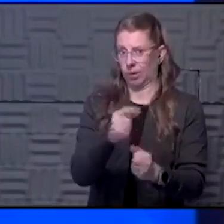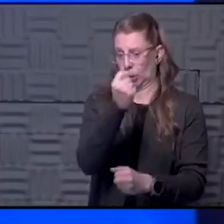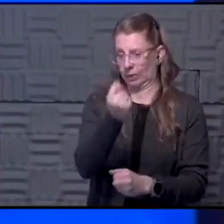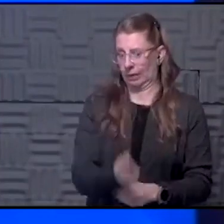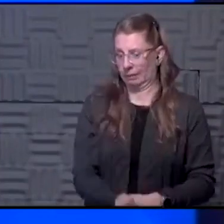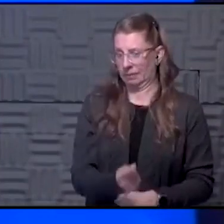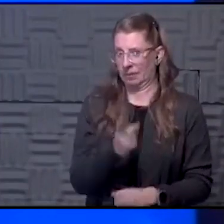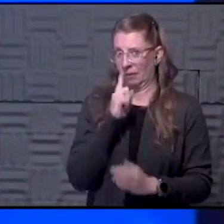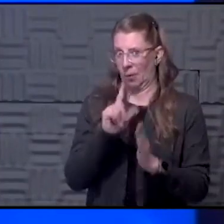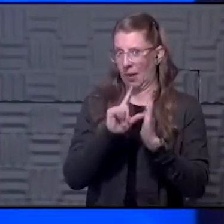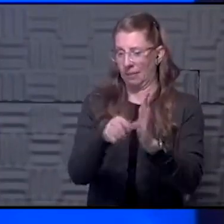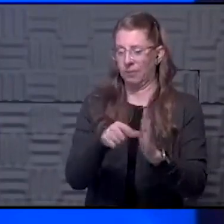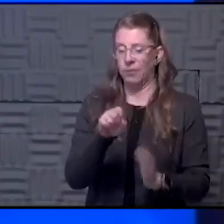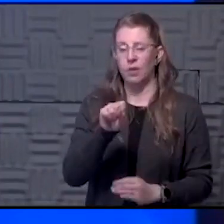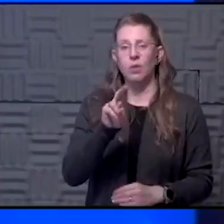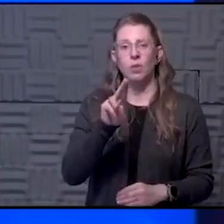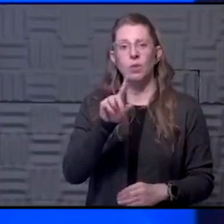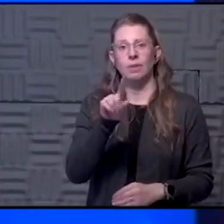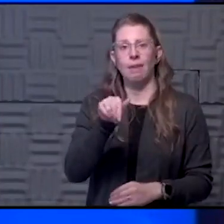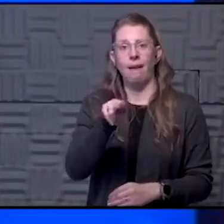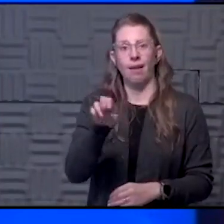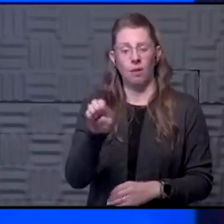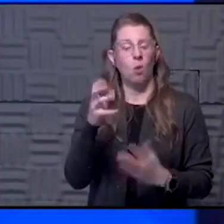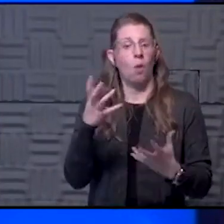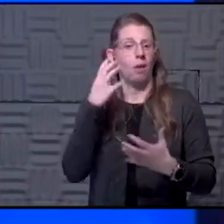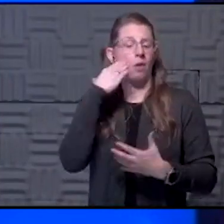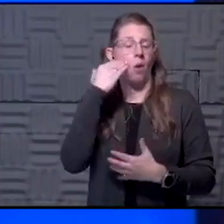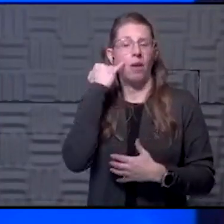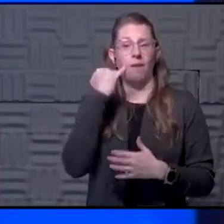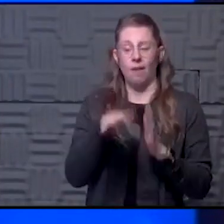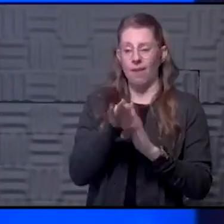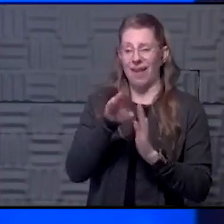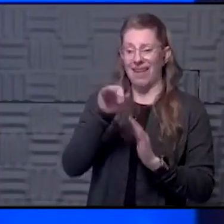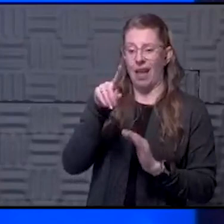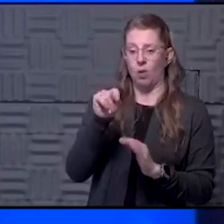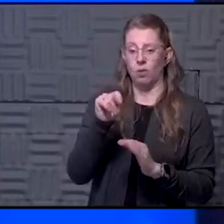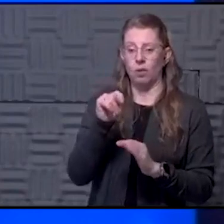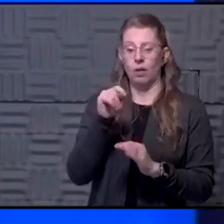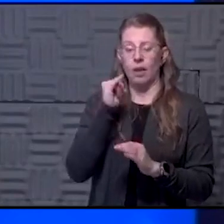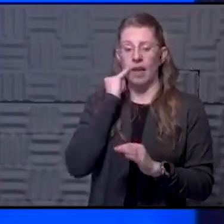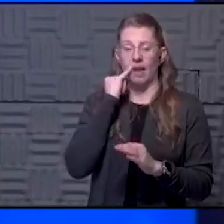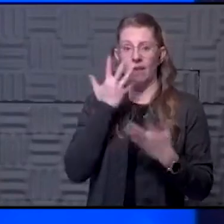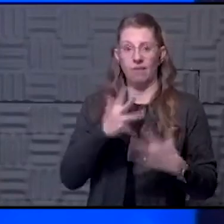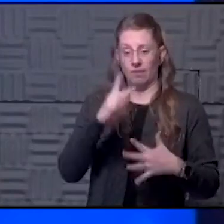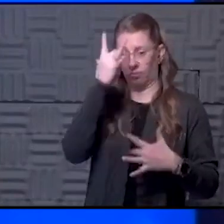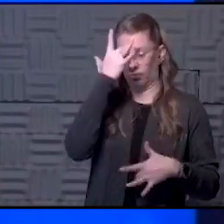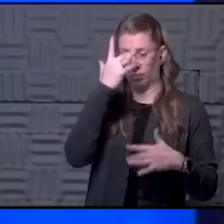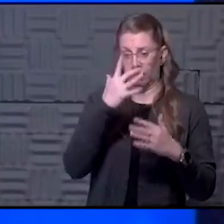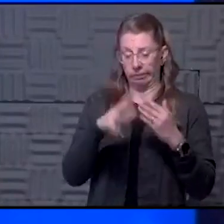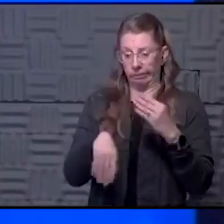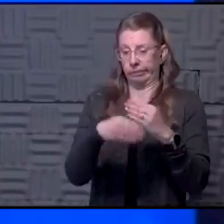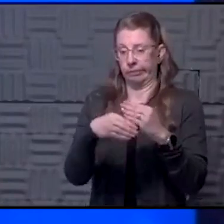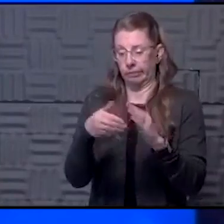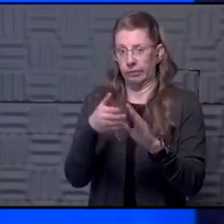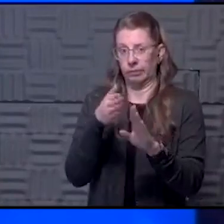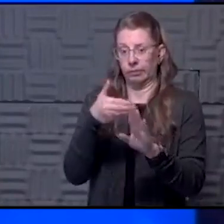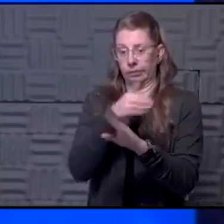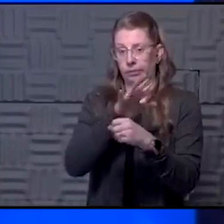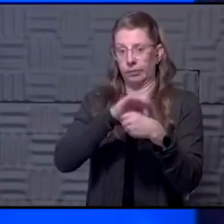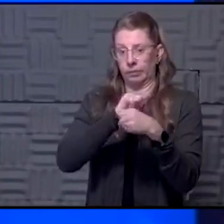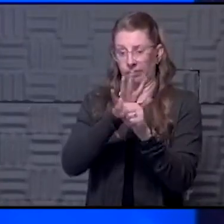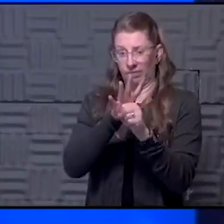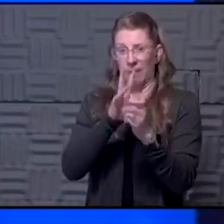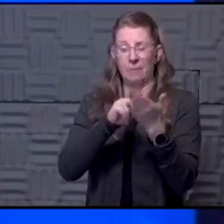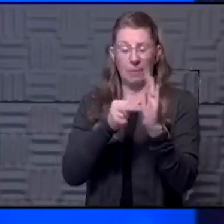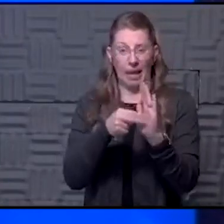But Suzanne wants to know, how do you find out if your underlying health condition qualifies you for an earlier phase? Do you